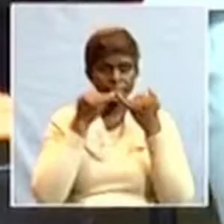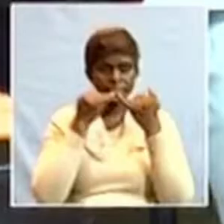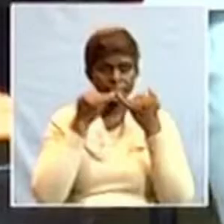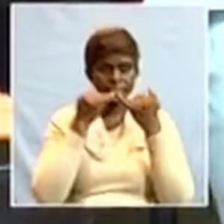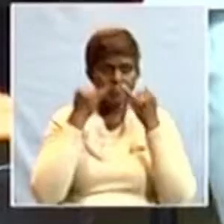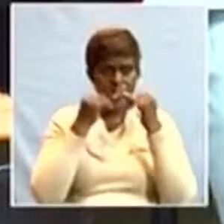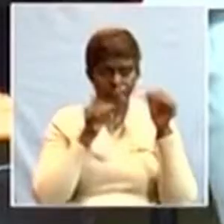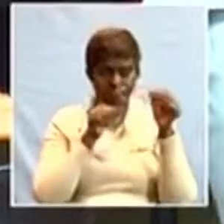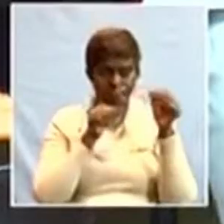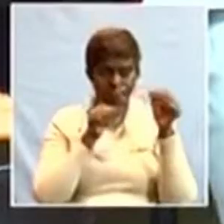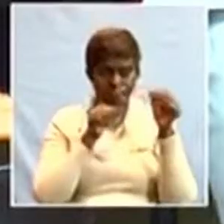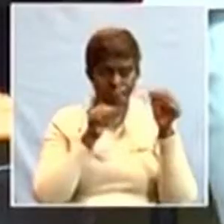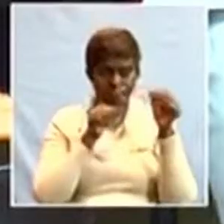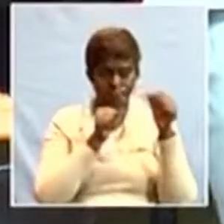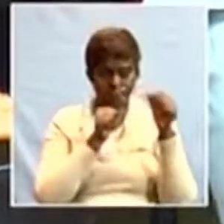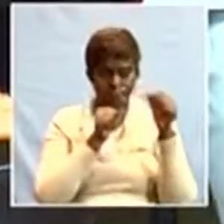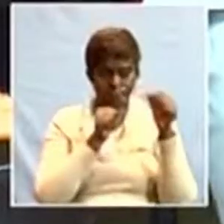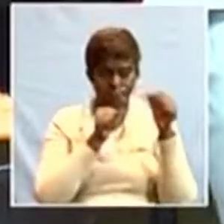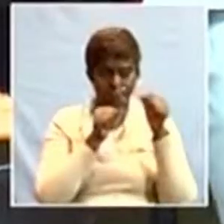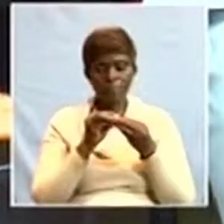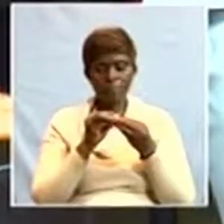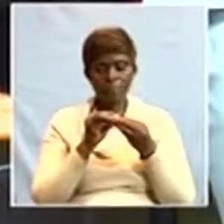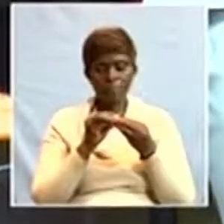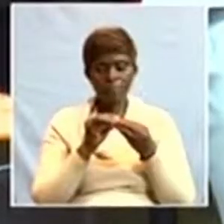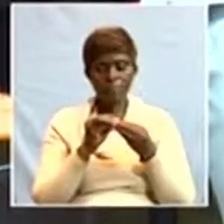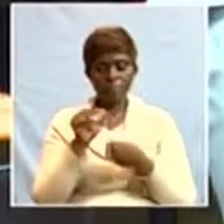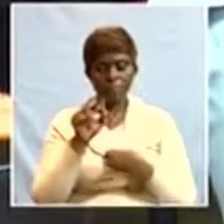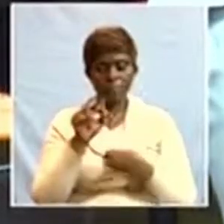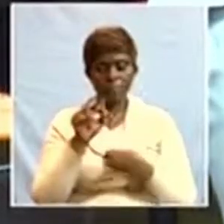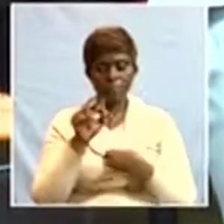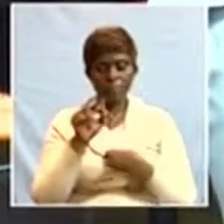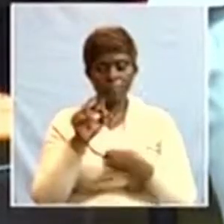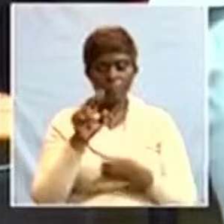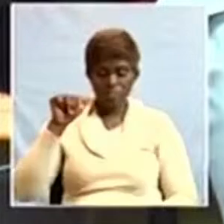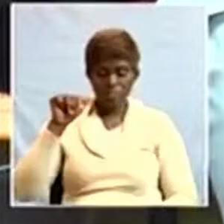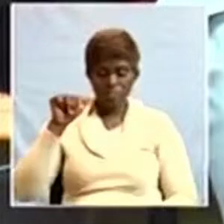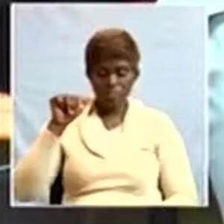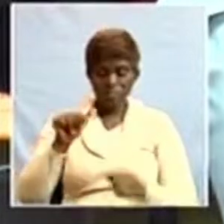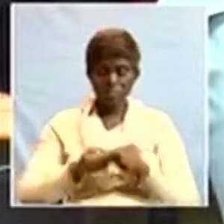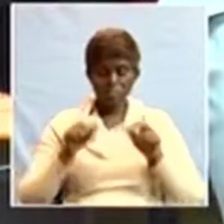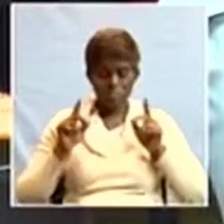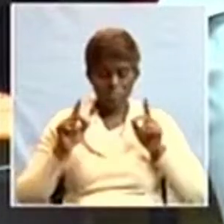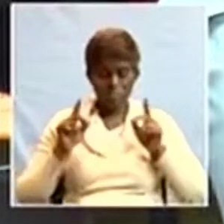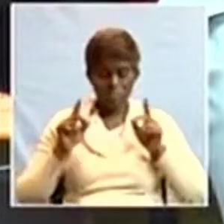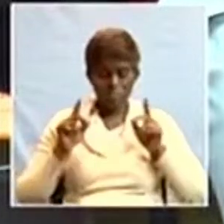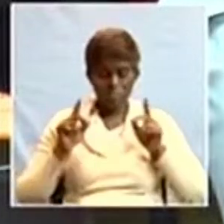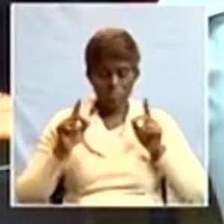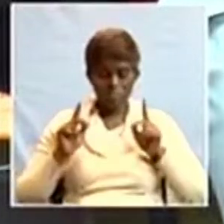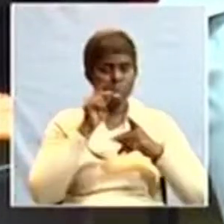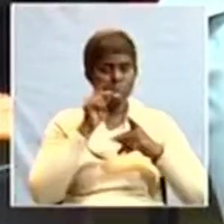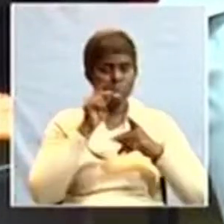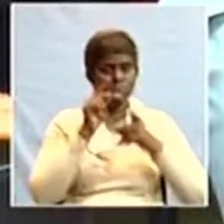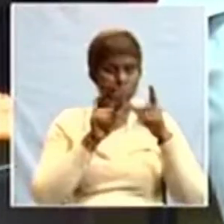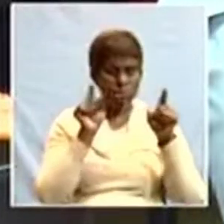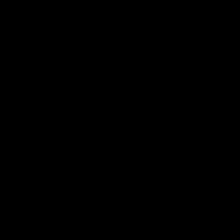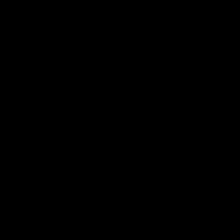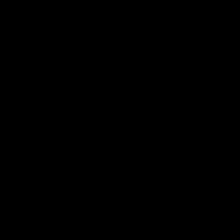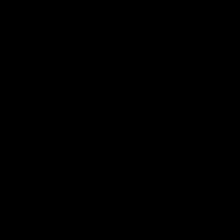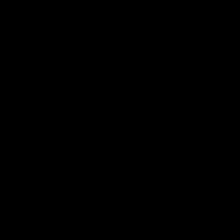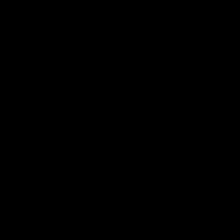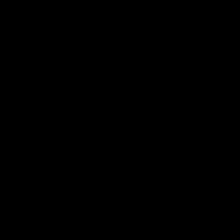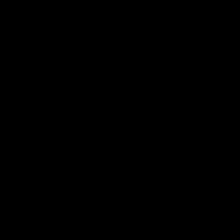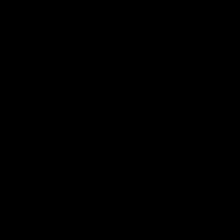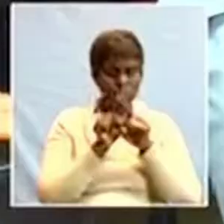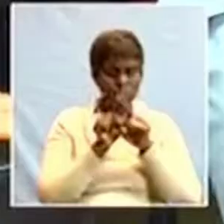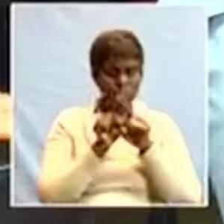information system, a unique ID beneficiary. And in the process of trying to see if